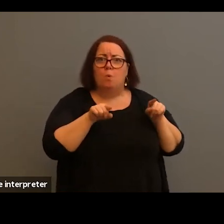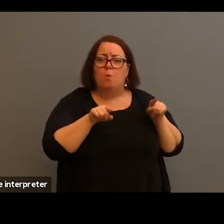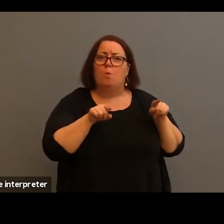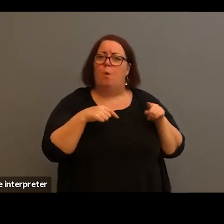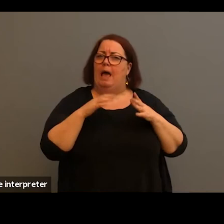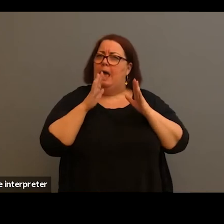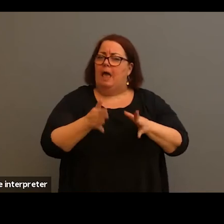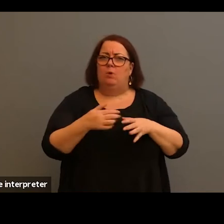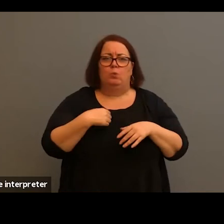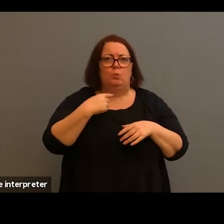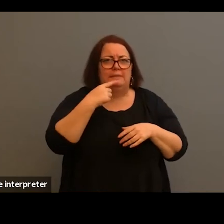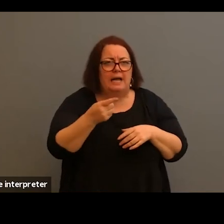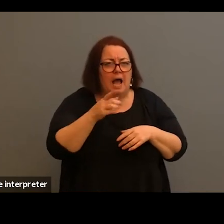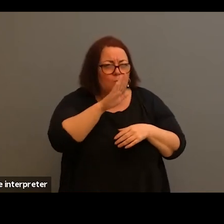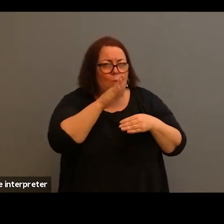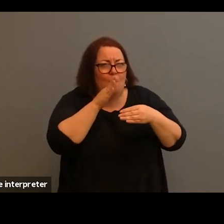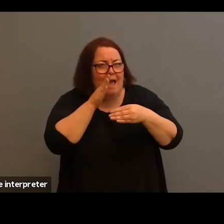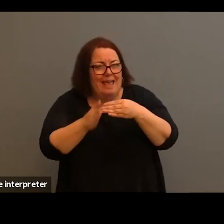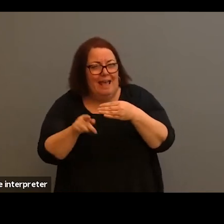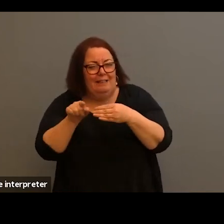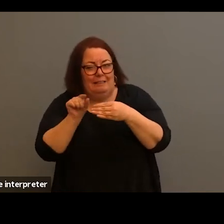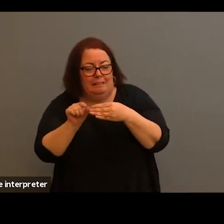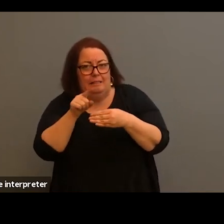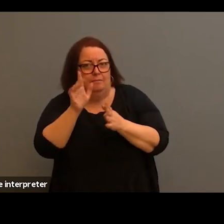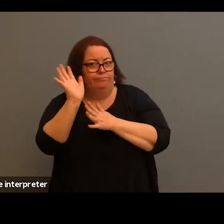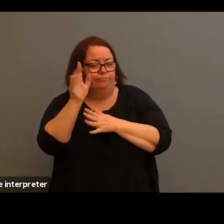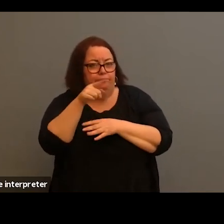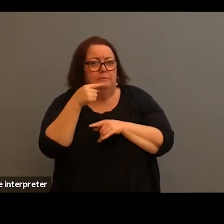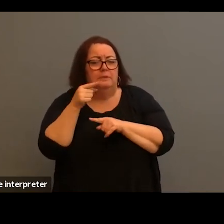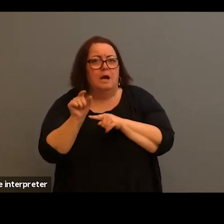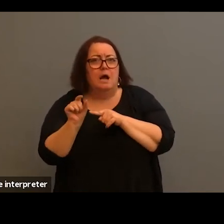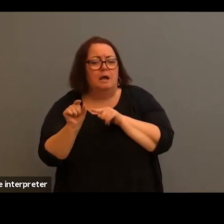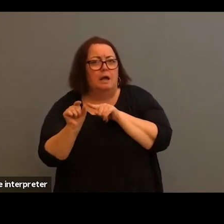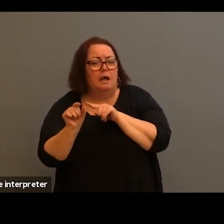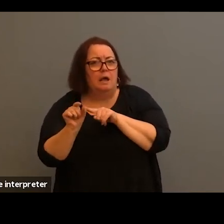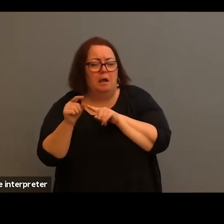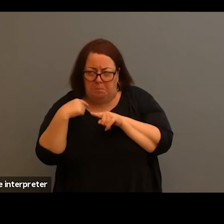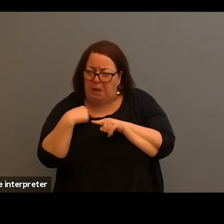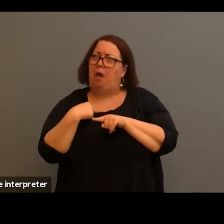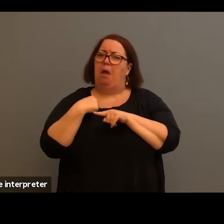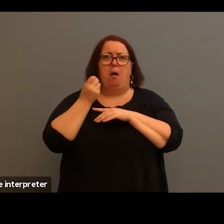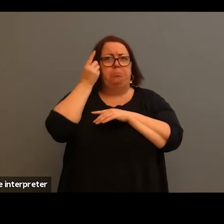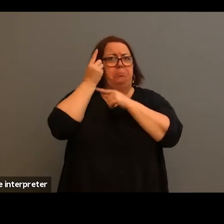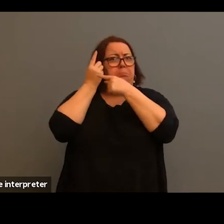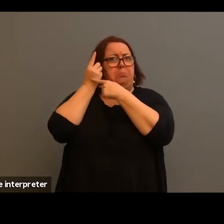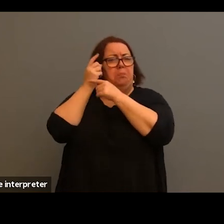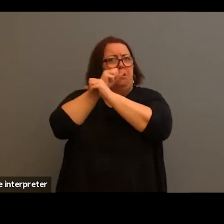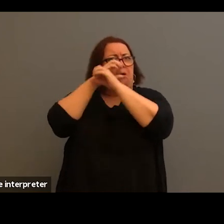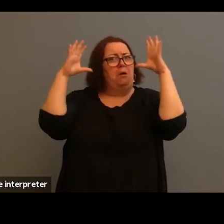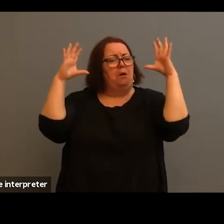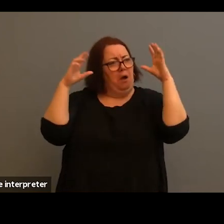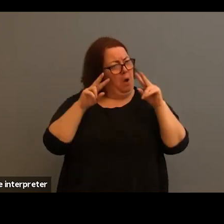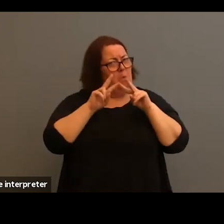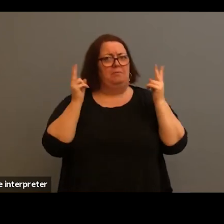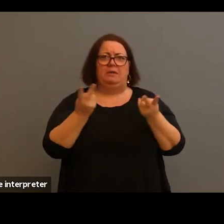on how much the universal design approach goes hand in hand with the